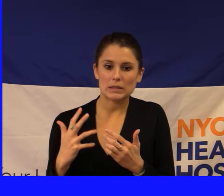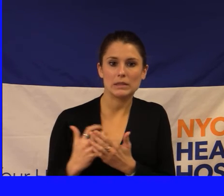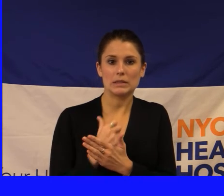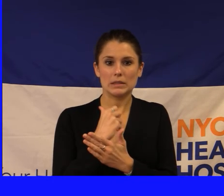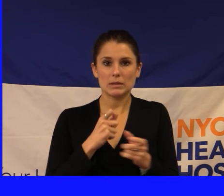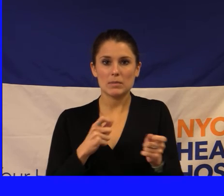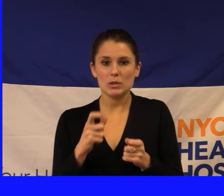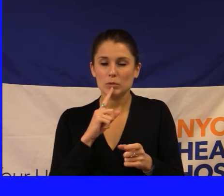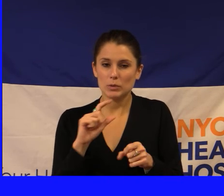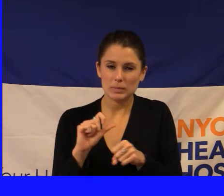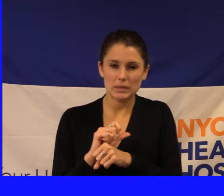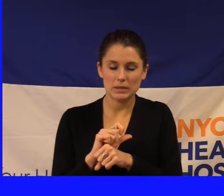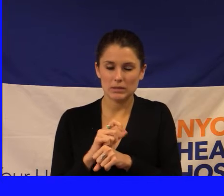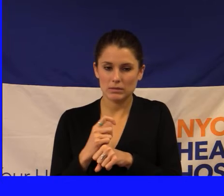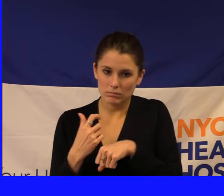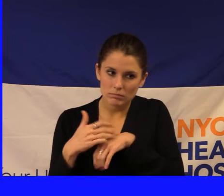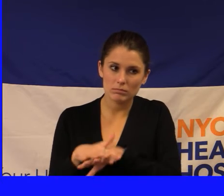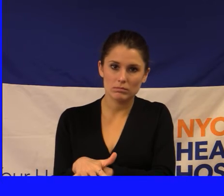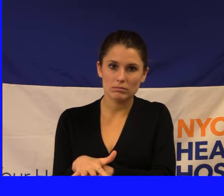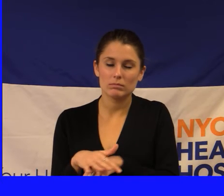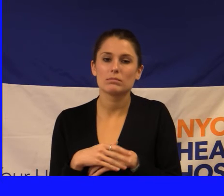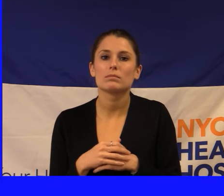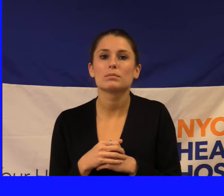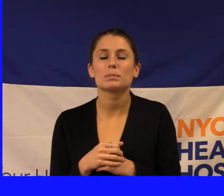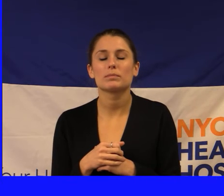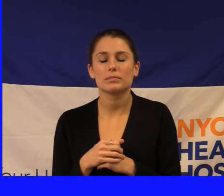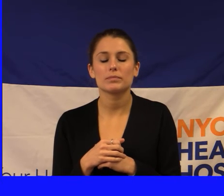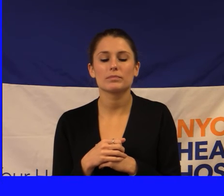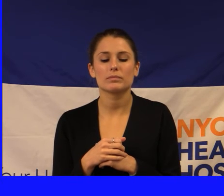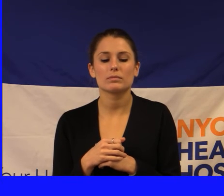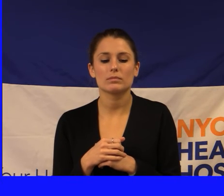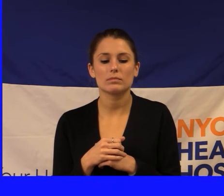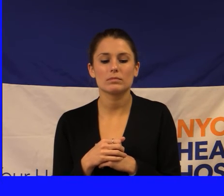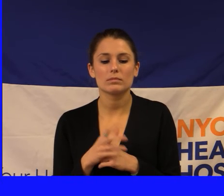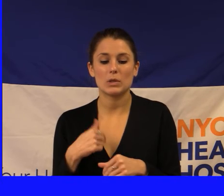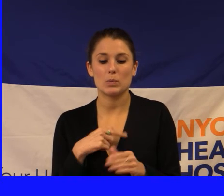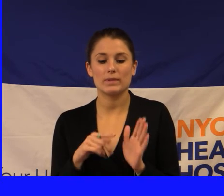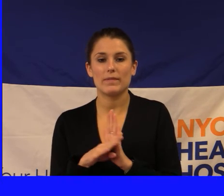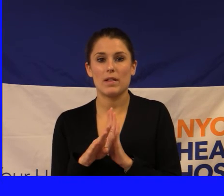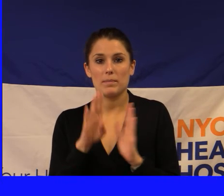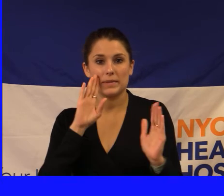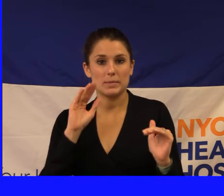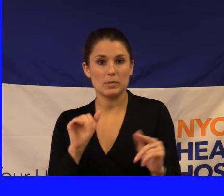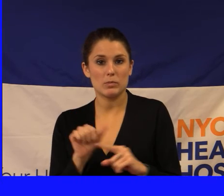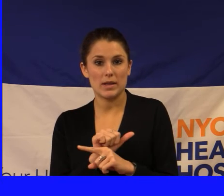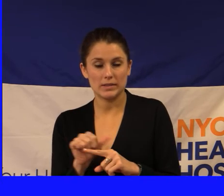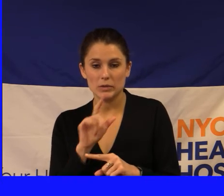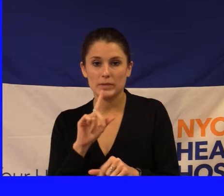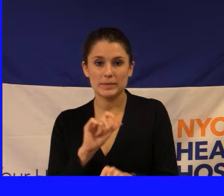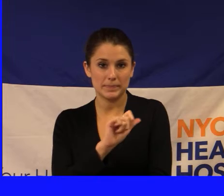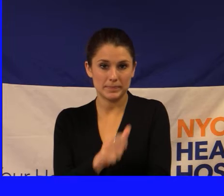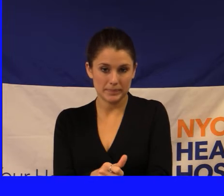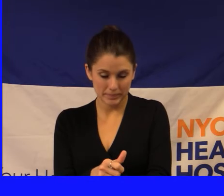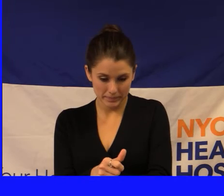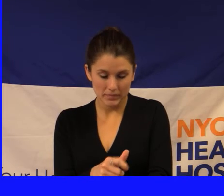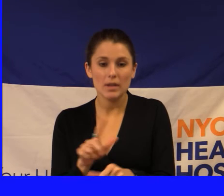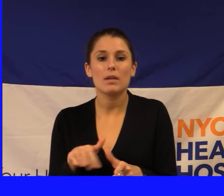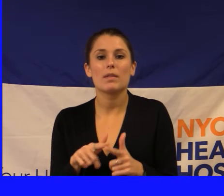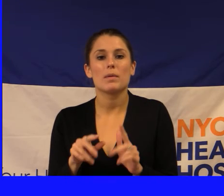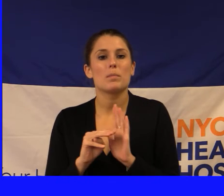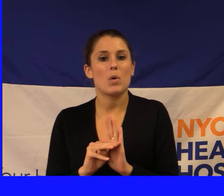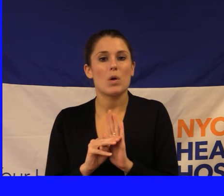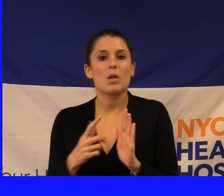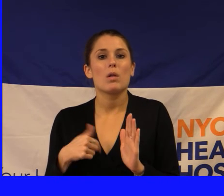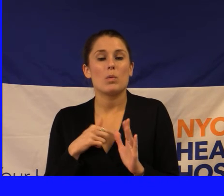really truly integrated? Once we develop these expected practices and implement them, the model is then we